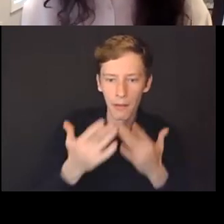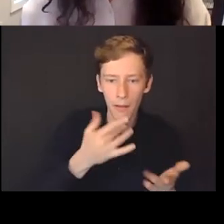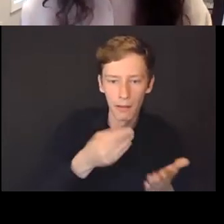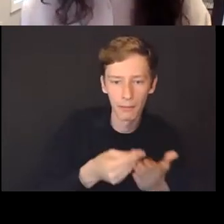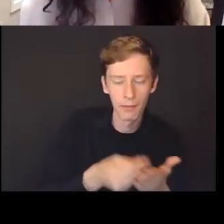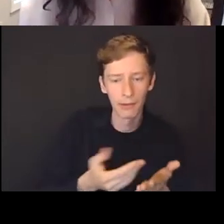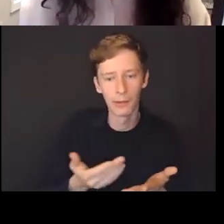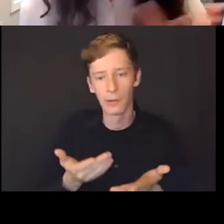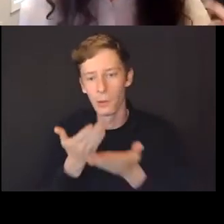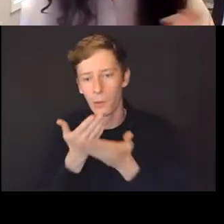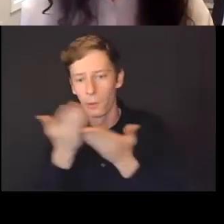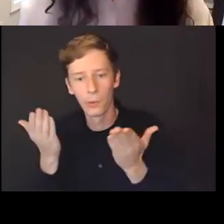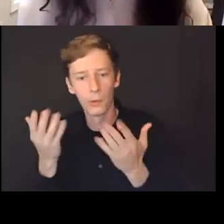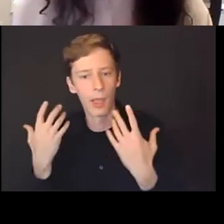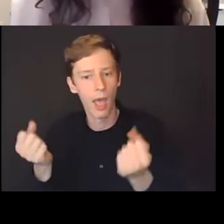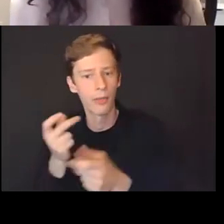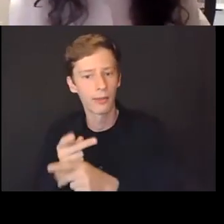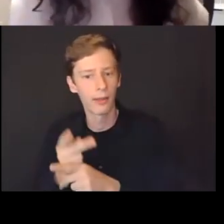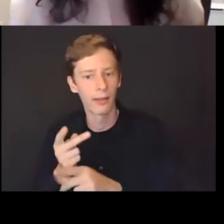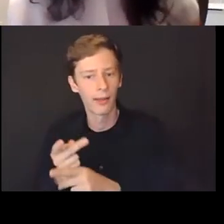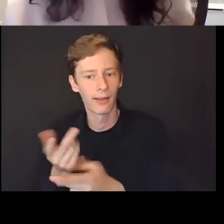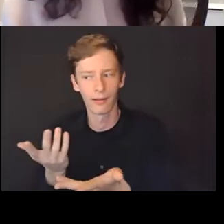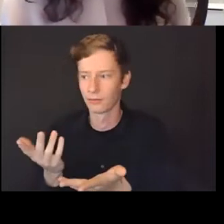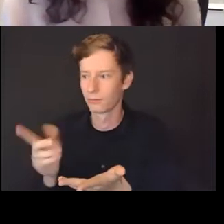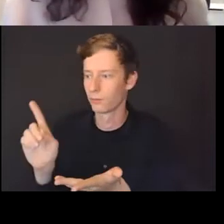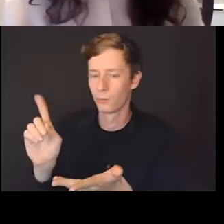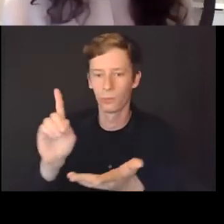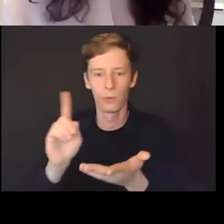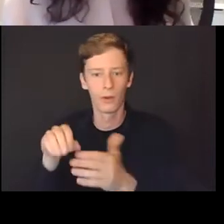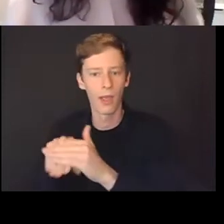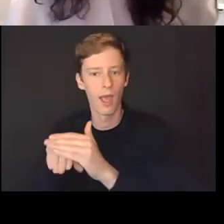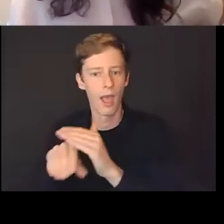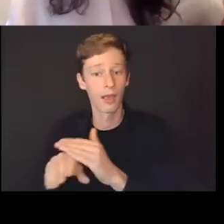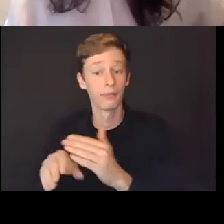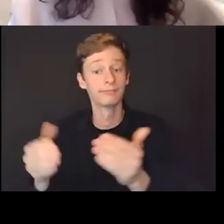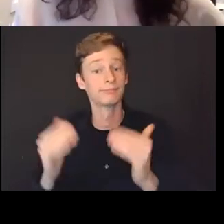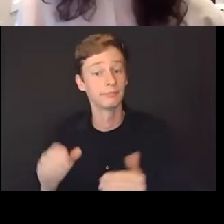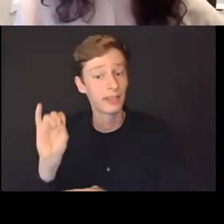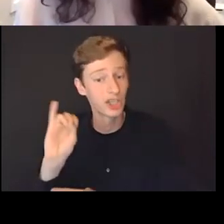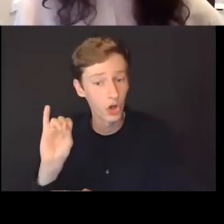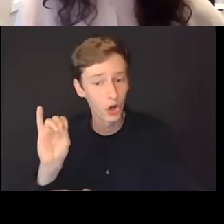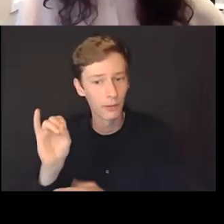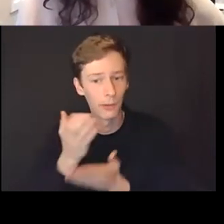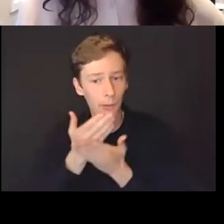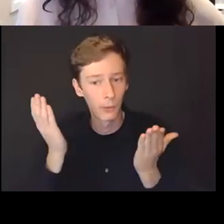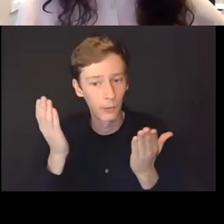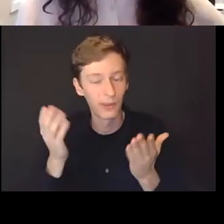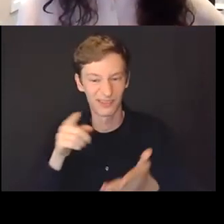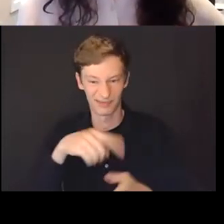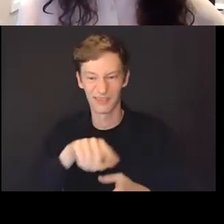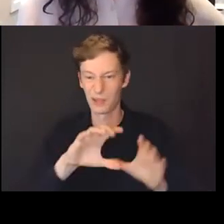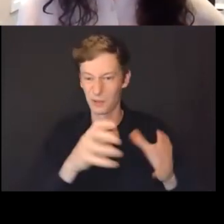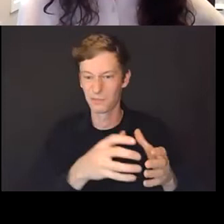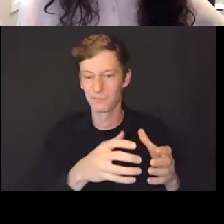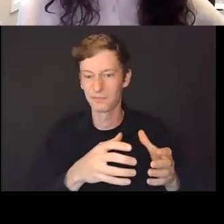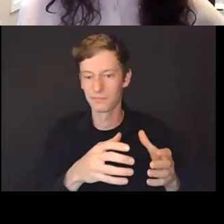to healthcare, even not even just services, but healthcare in general and insurance. And so we will see a rise in